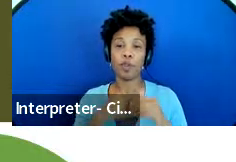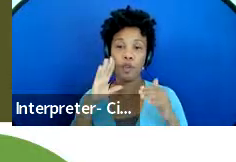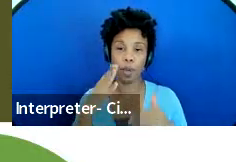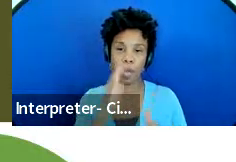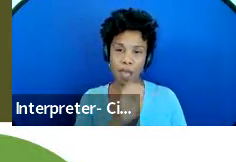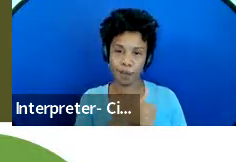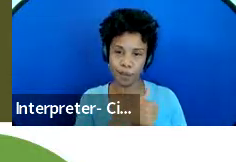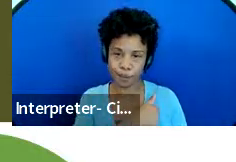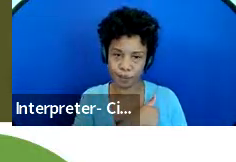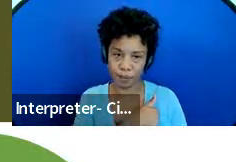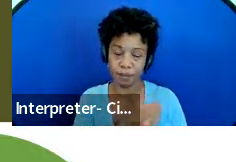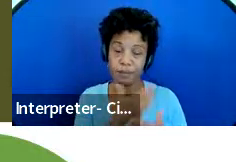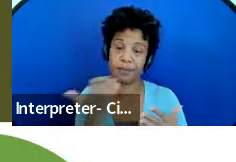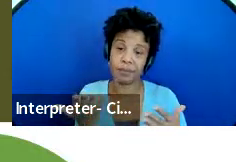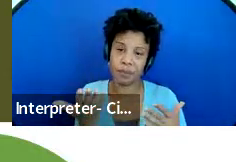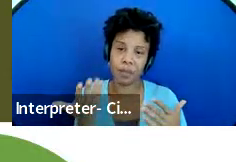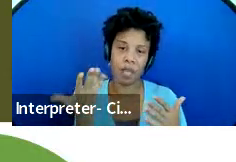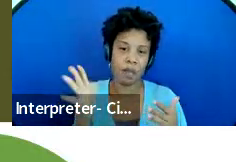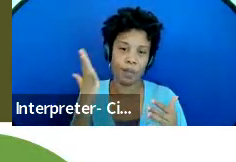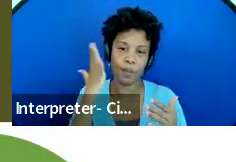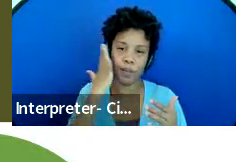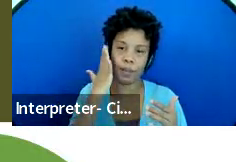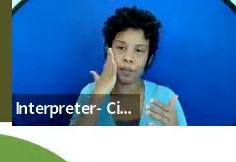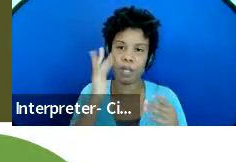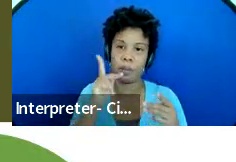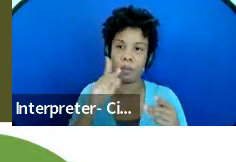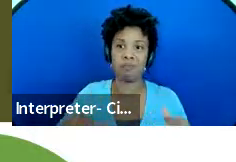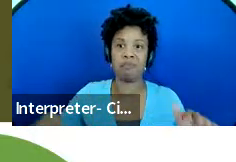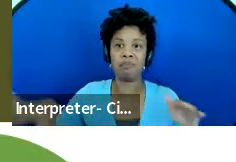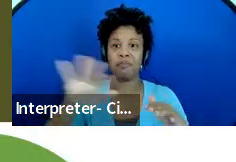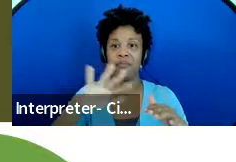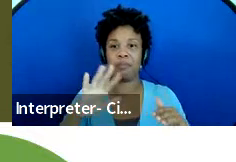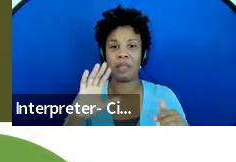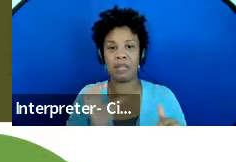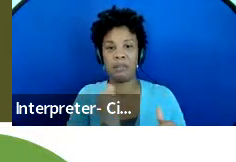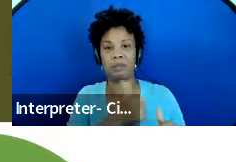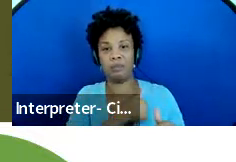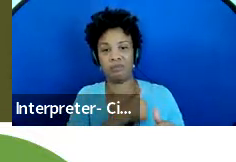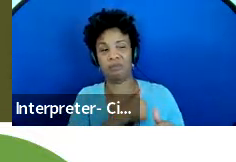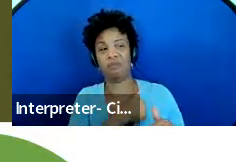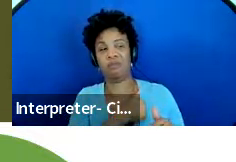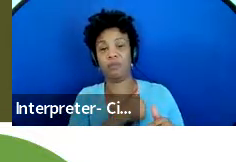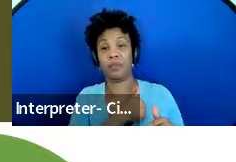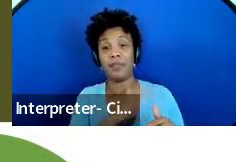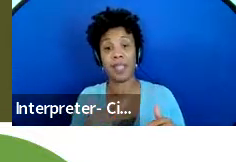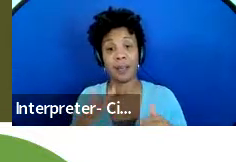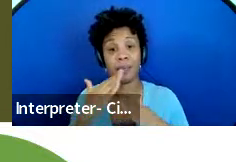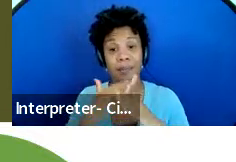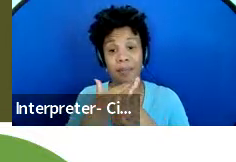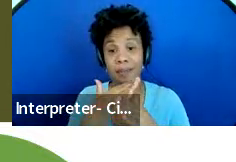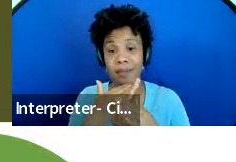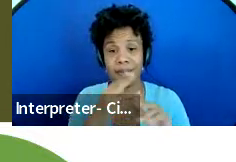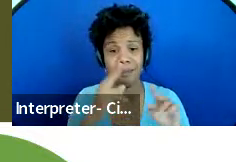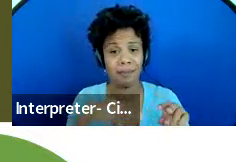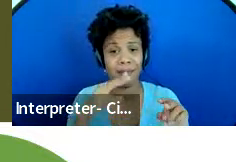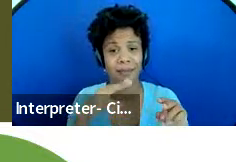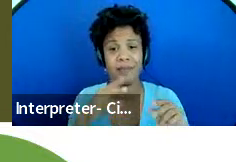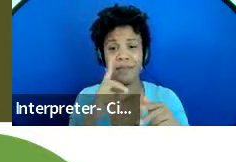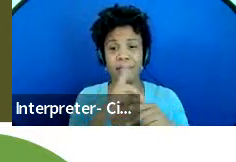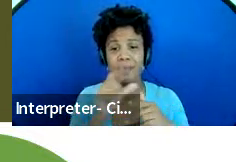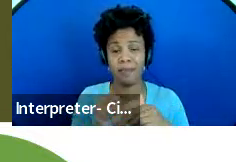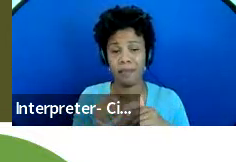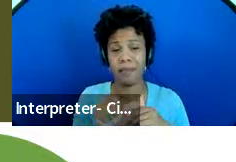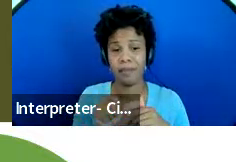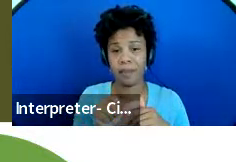think we all know that public attitudes is a very big barrier to the inclusion of persons with disabilities in mainstream society,